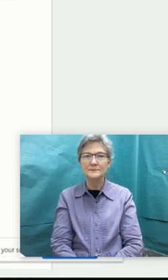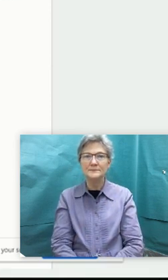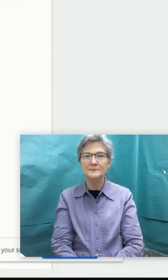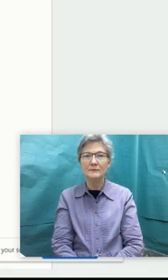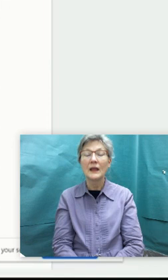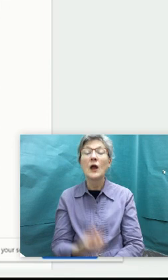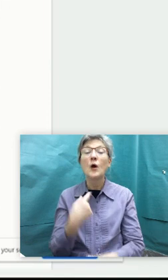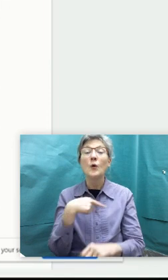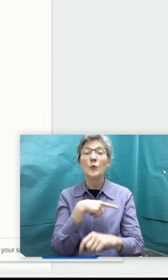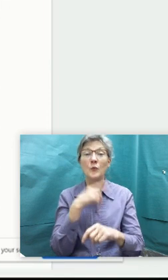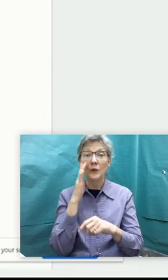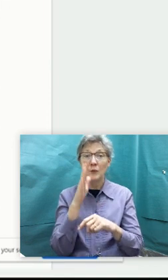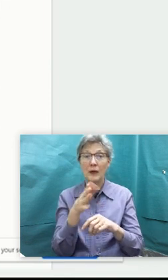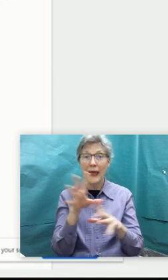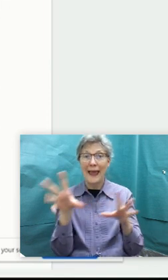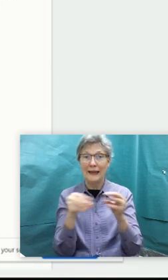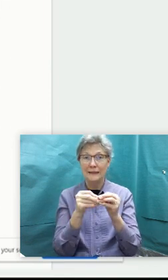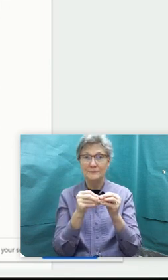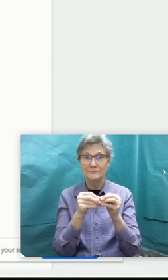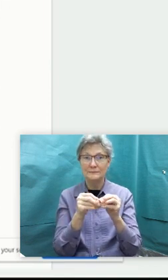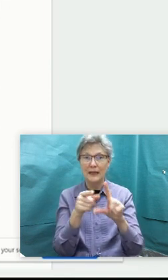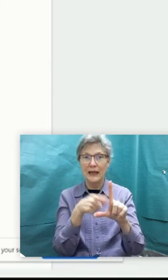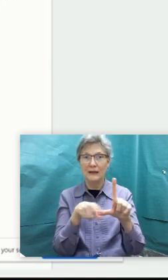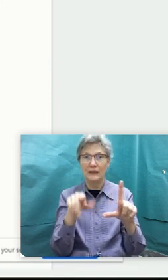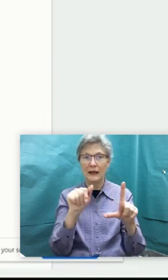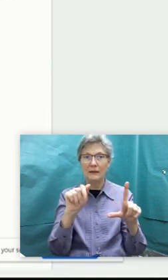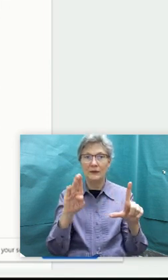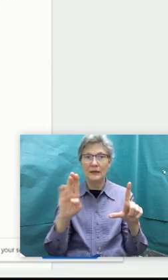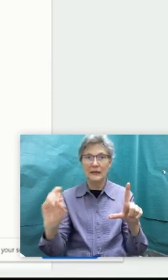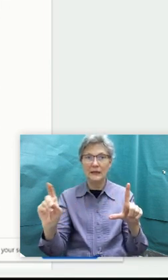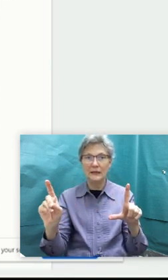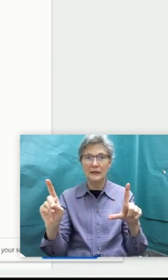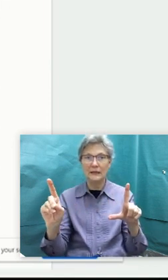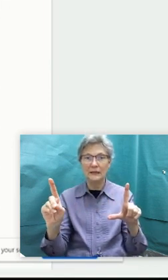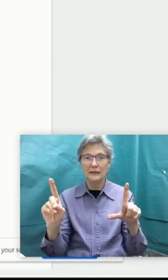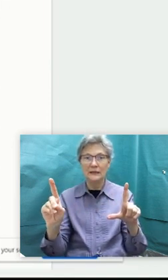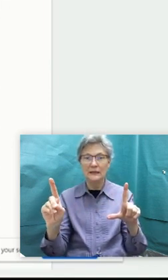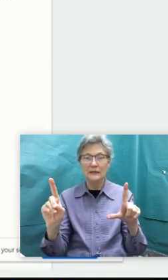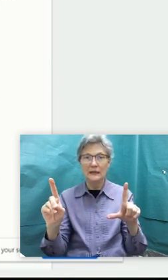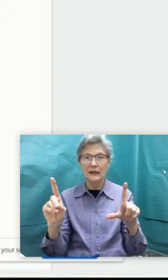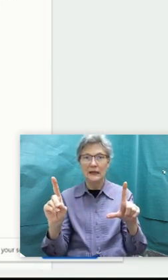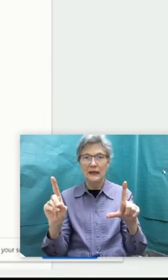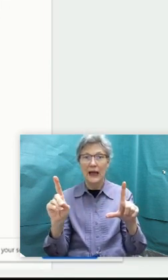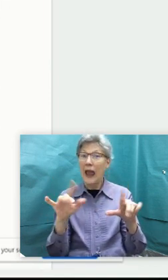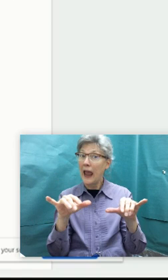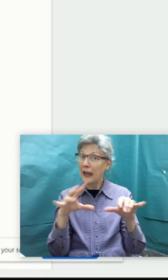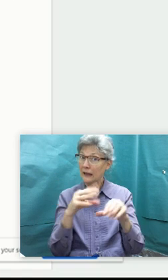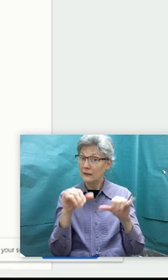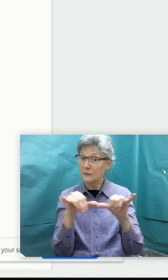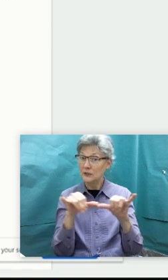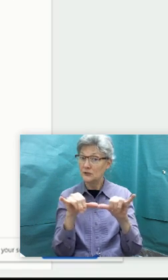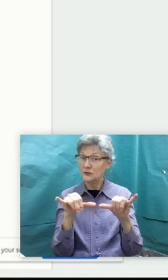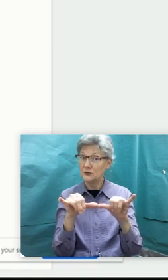And we're going to be adding angle ABD and the